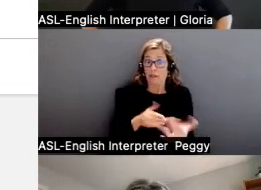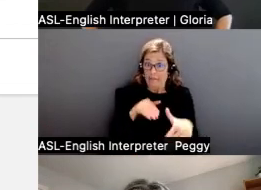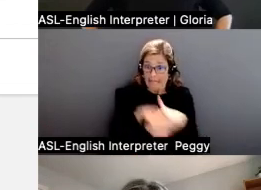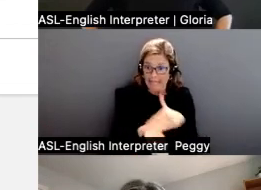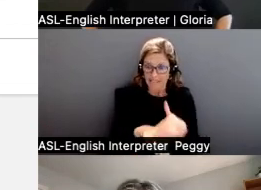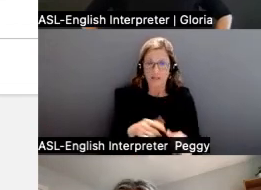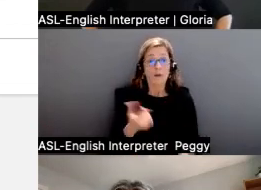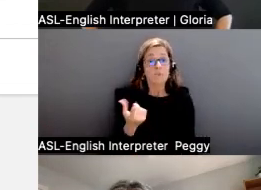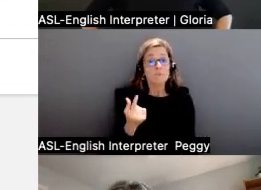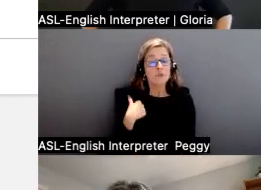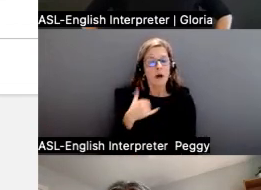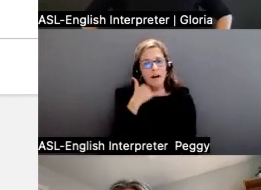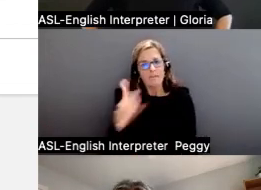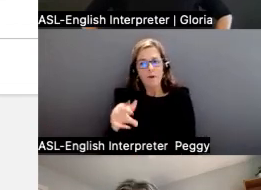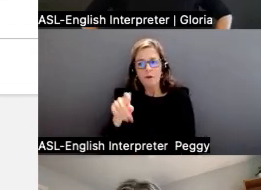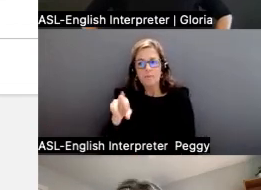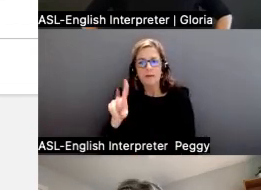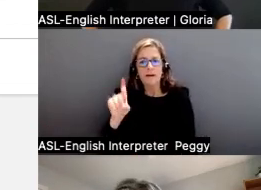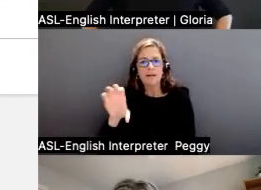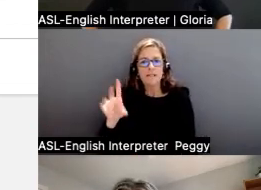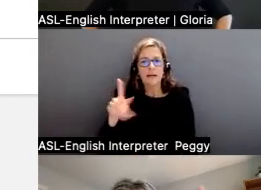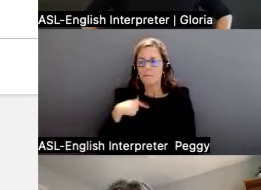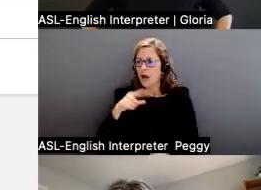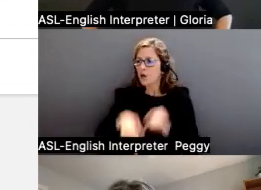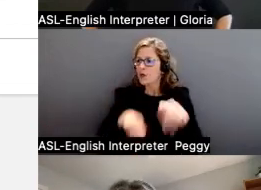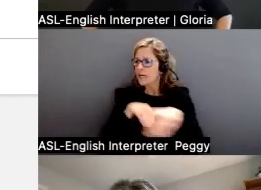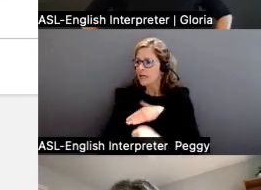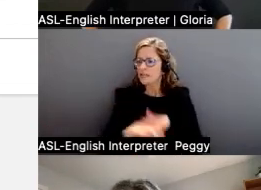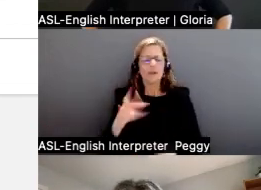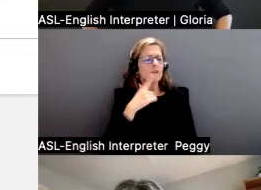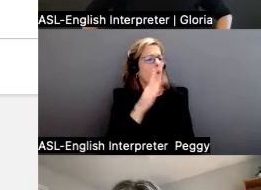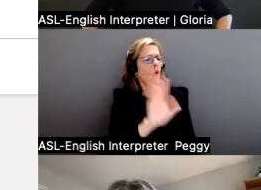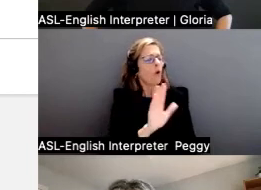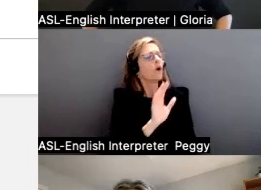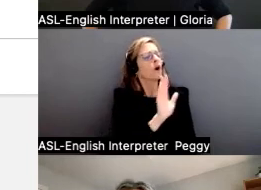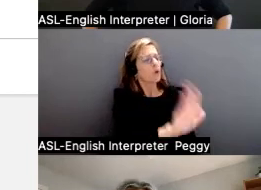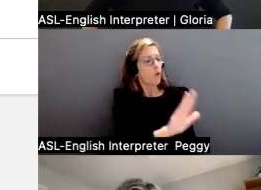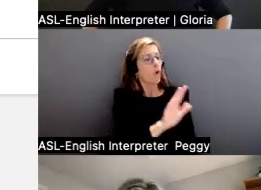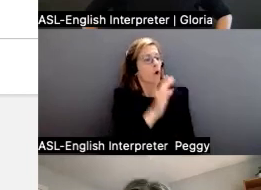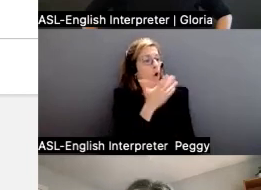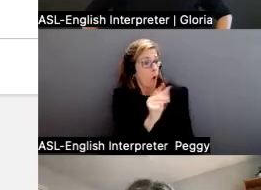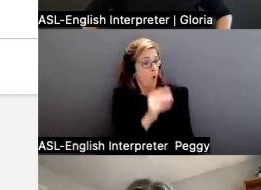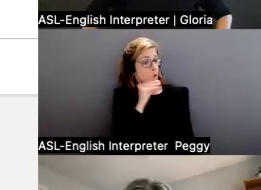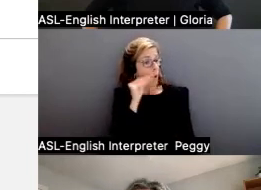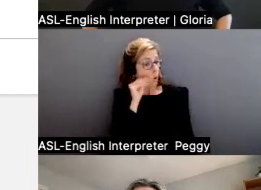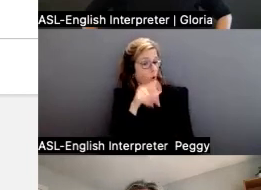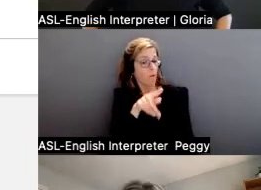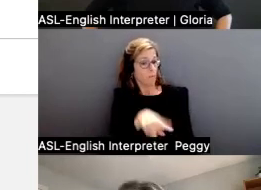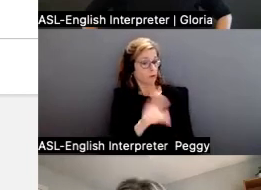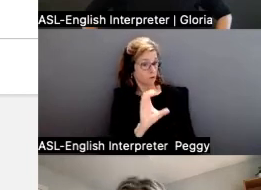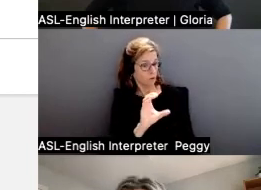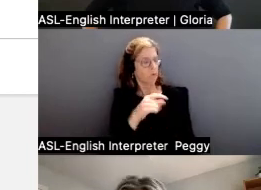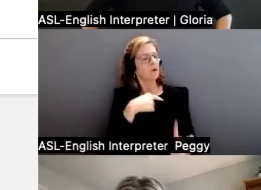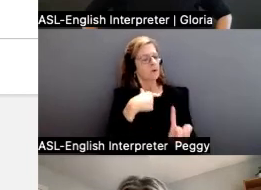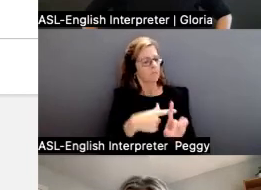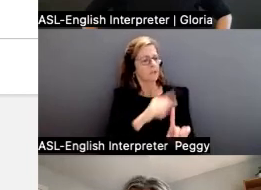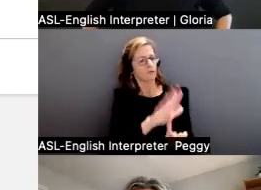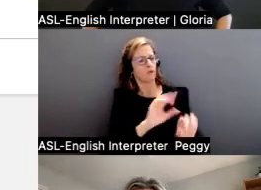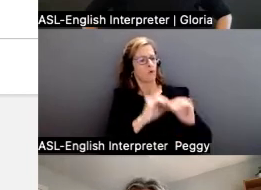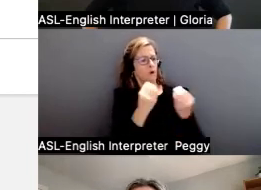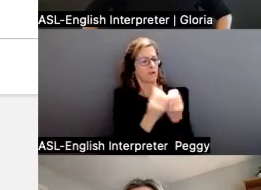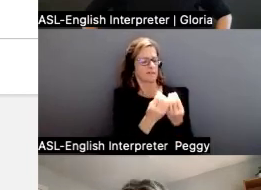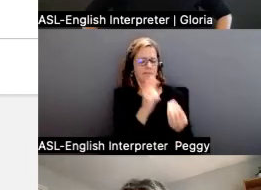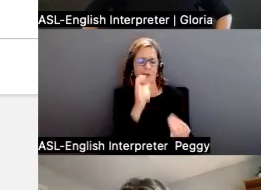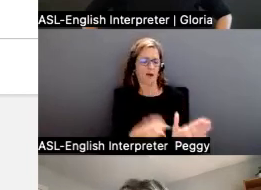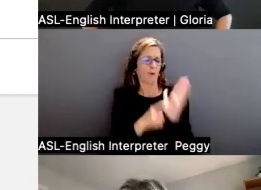can't get through this. So they said, no, put your own postal code and the name of your organization. It doesn't have to be a school, and then you will be able to get